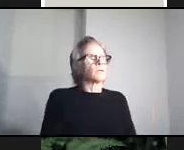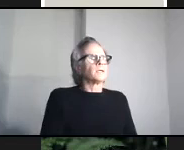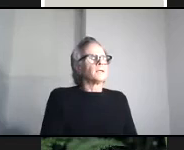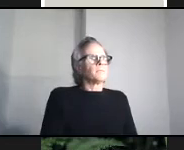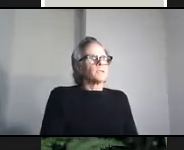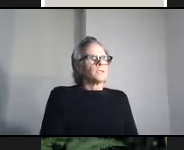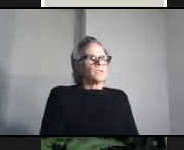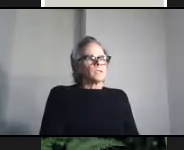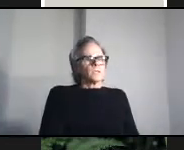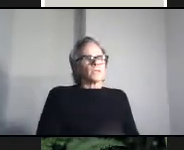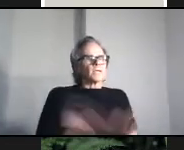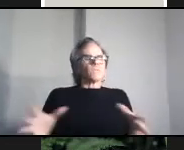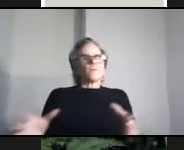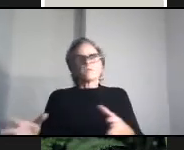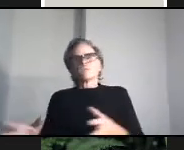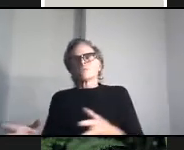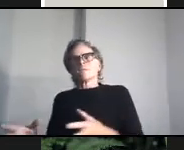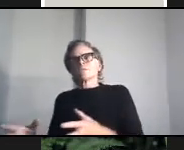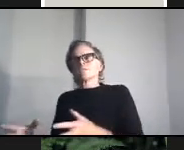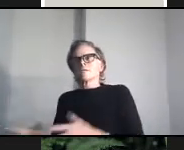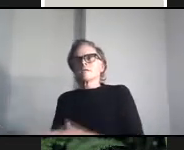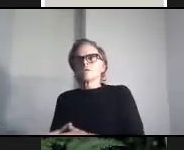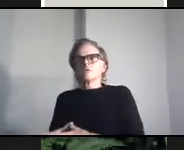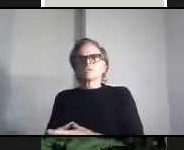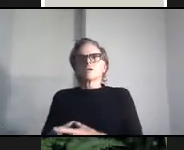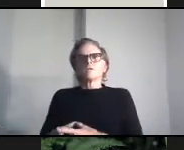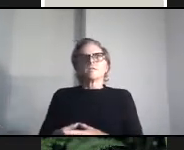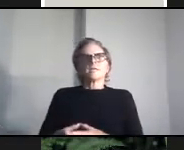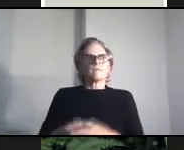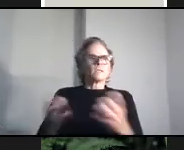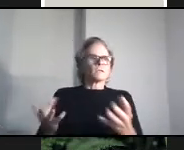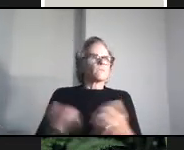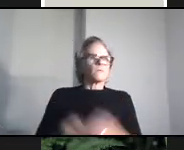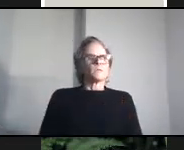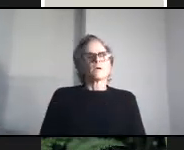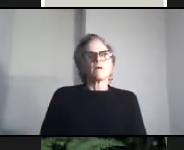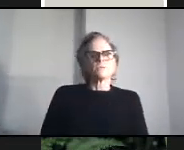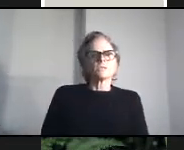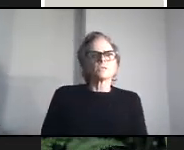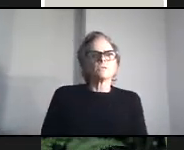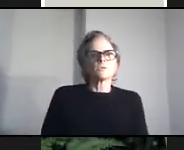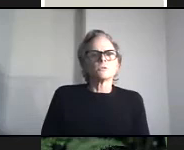other. So I thank you very much for your patience tonight. I know we started late. I really look forward to a